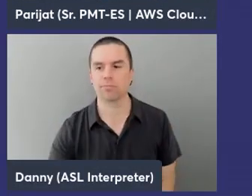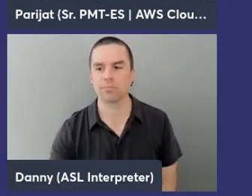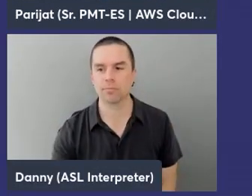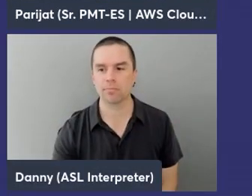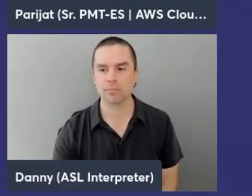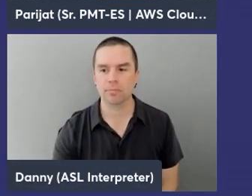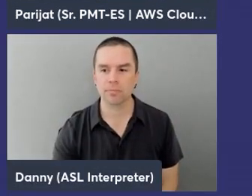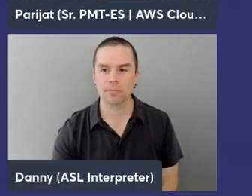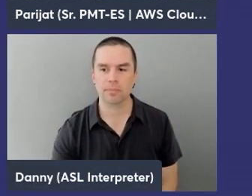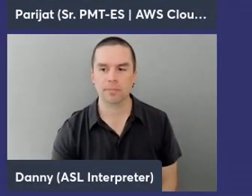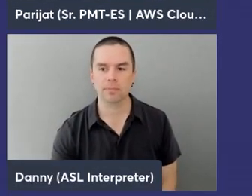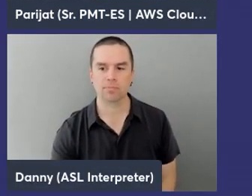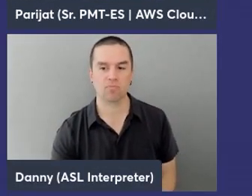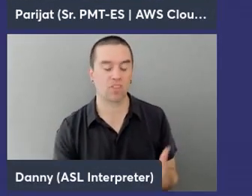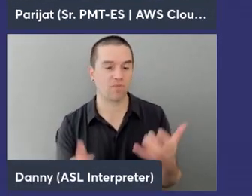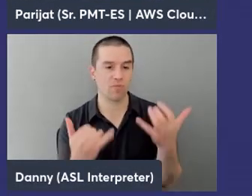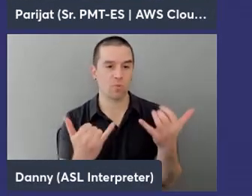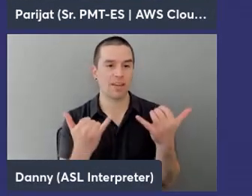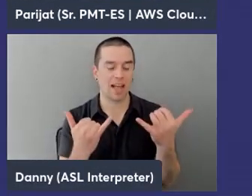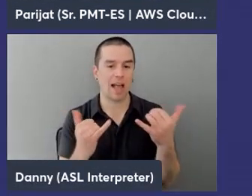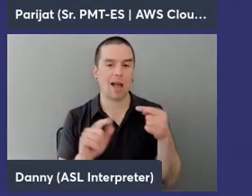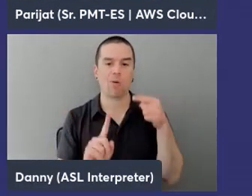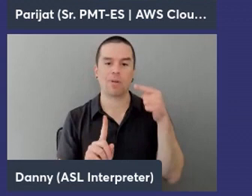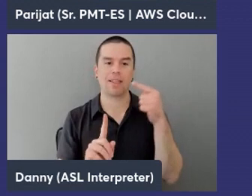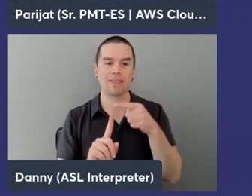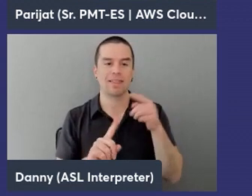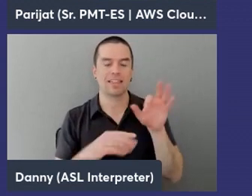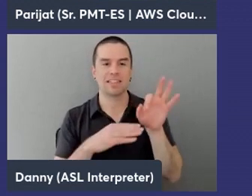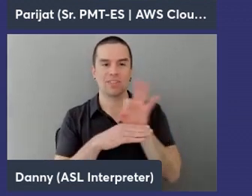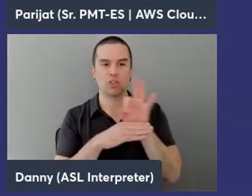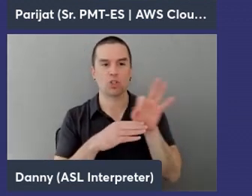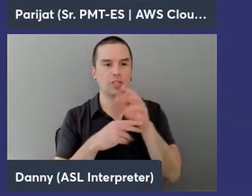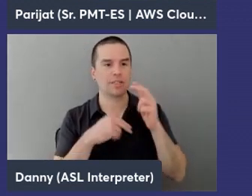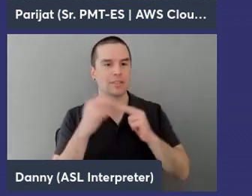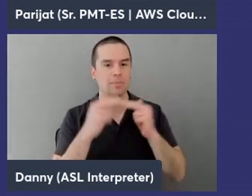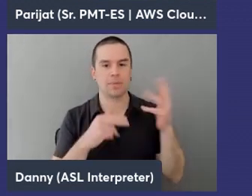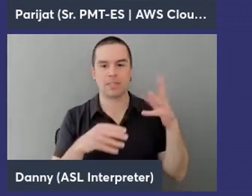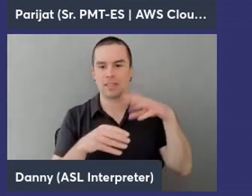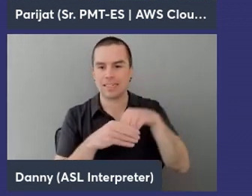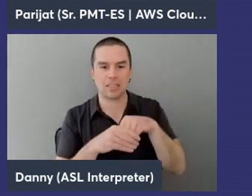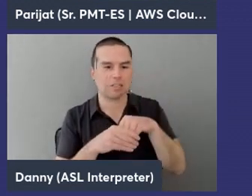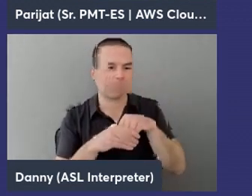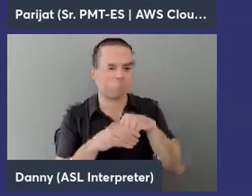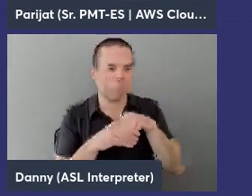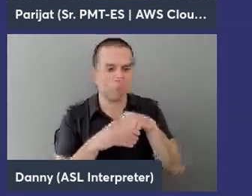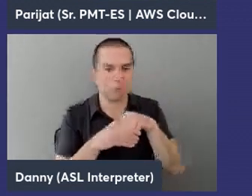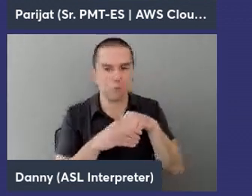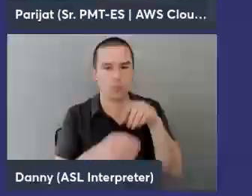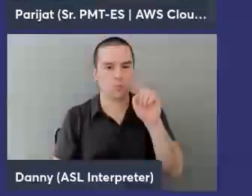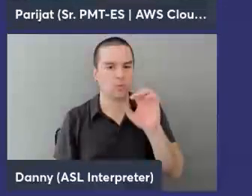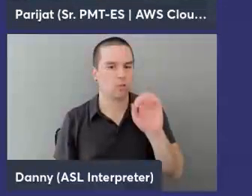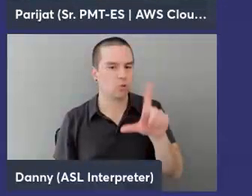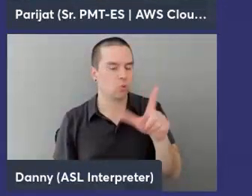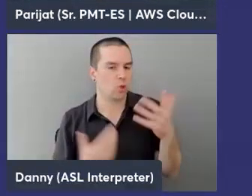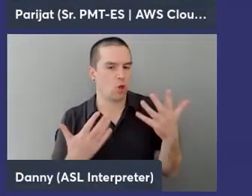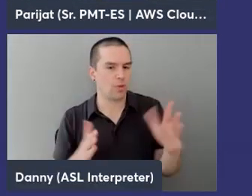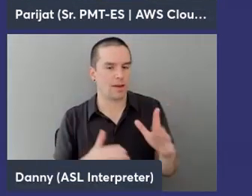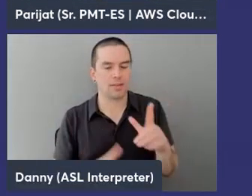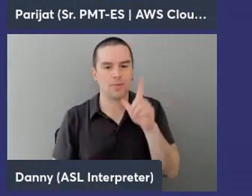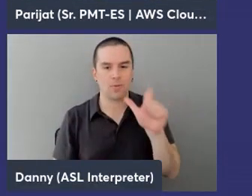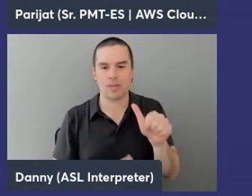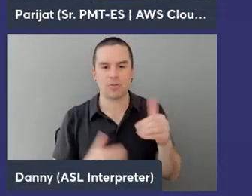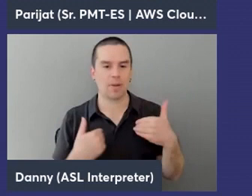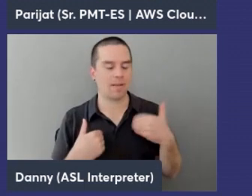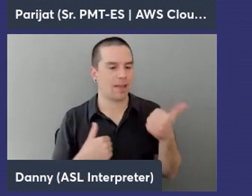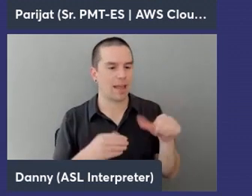So this feature right now is just built into the SAM CLI tool automatically. So there's nothing, no more onboarding that anybody needs to do.